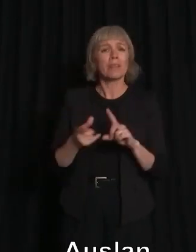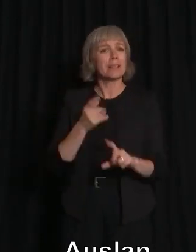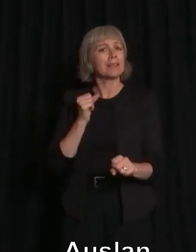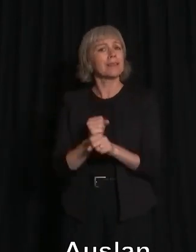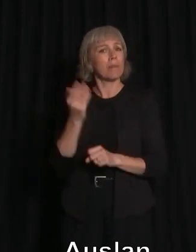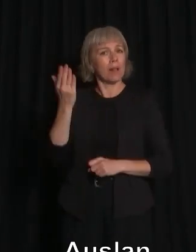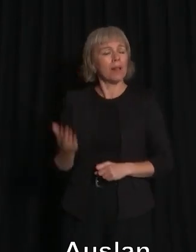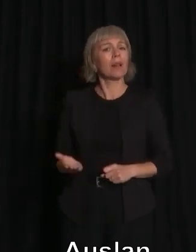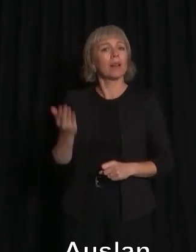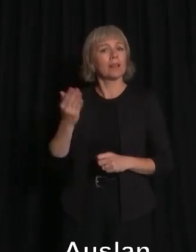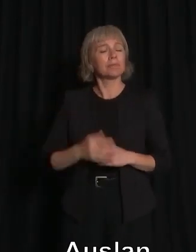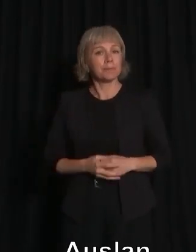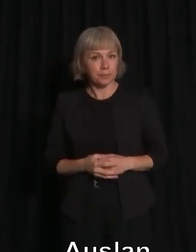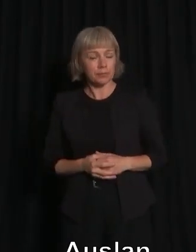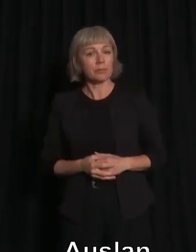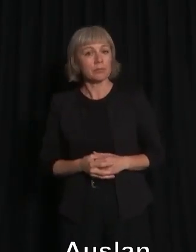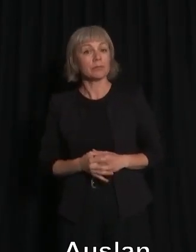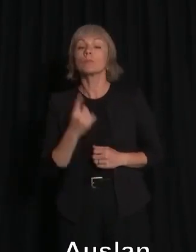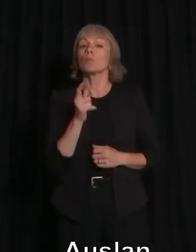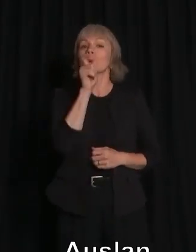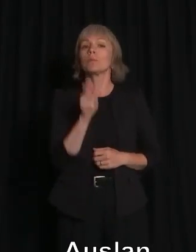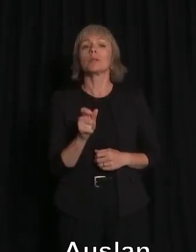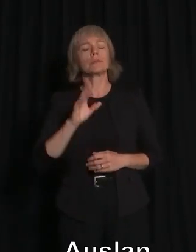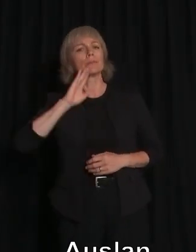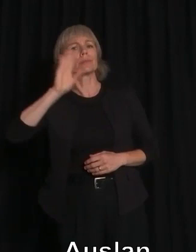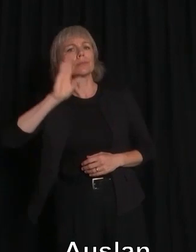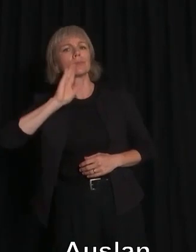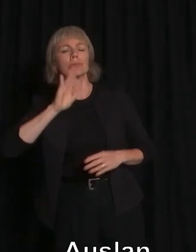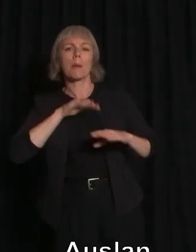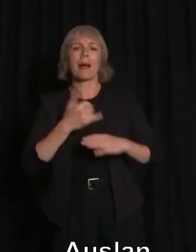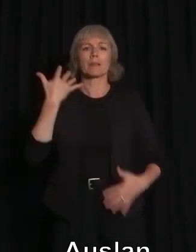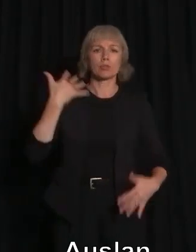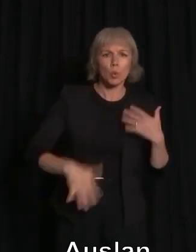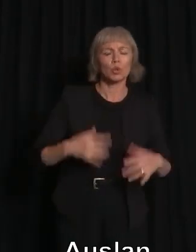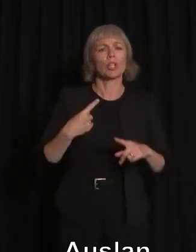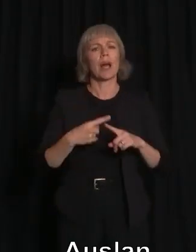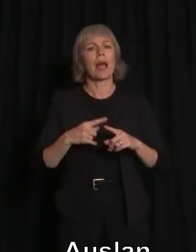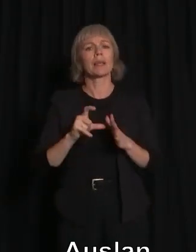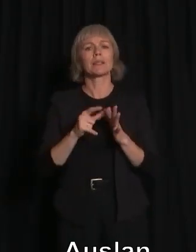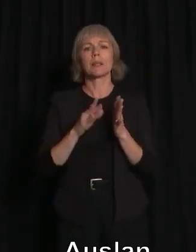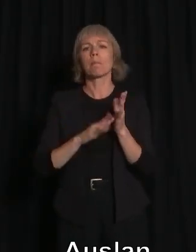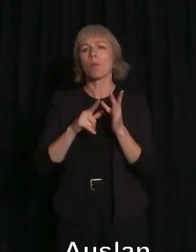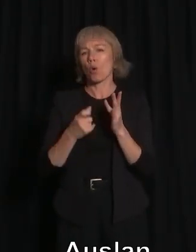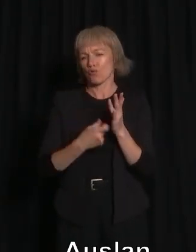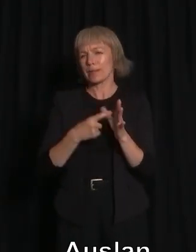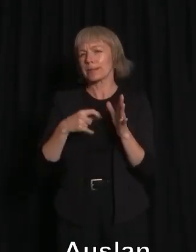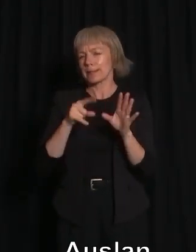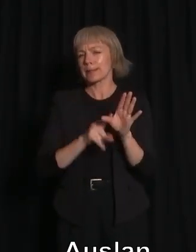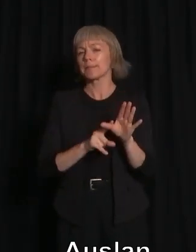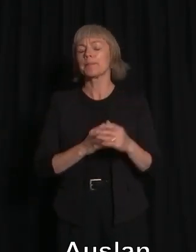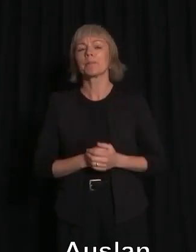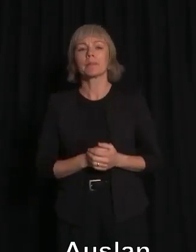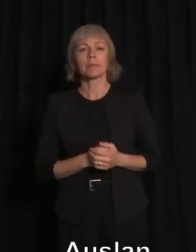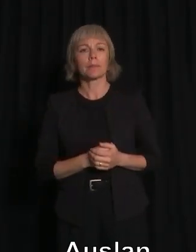Darius Rejali in his seminal work on torture and democracy. He said, "The inexpressibility